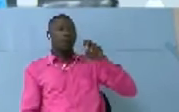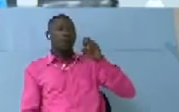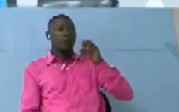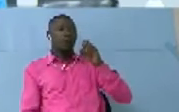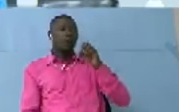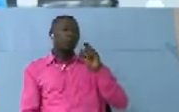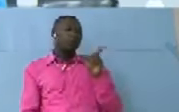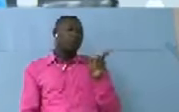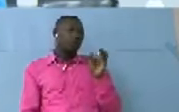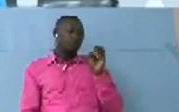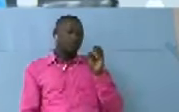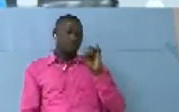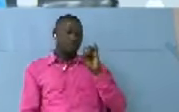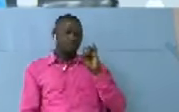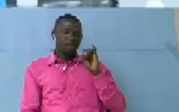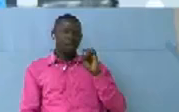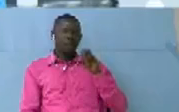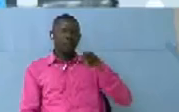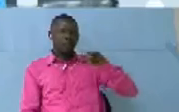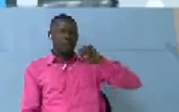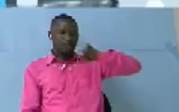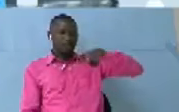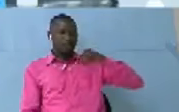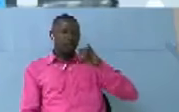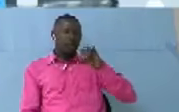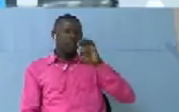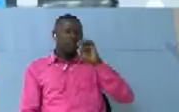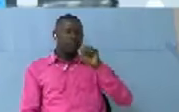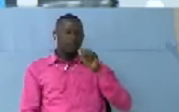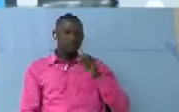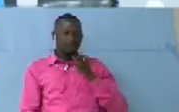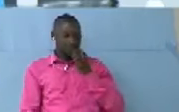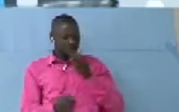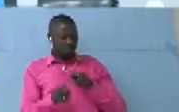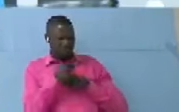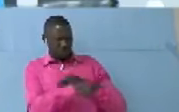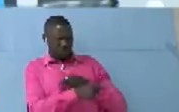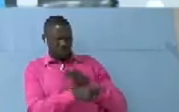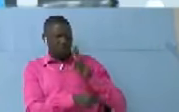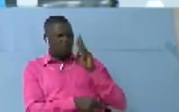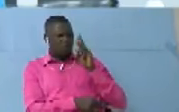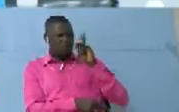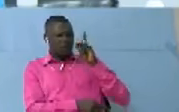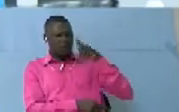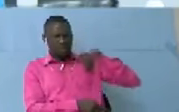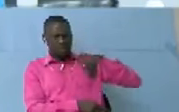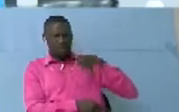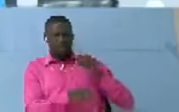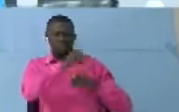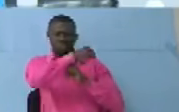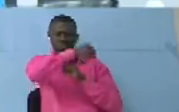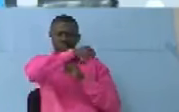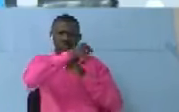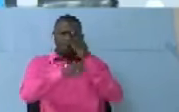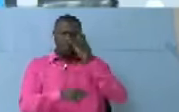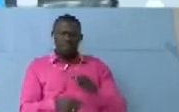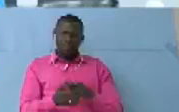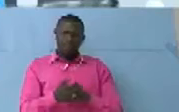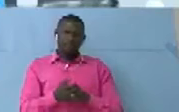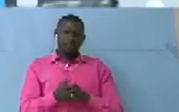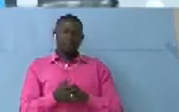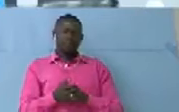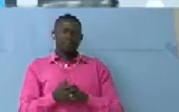UDP supporter. That was where Nago Njai said to him, you are a UDP supporter. Ako Ndabanna Dukwala, Nago